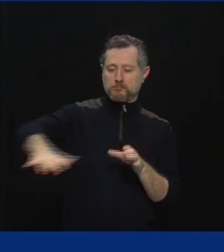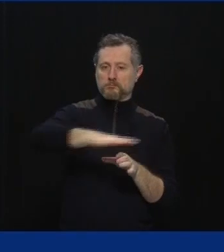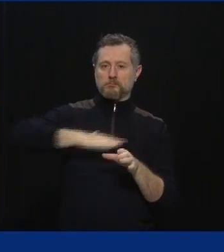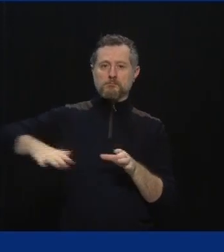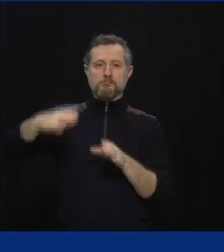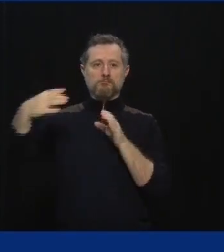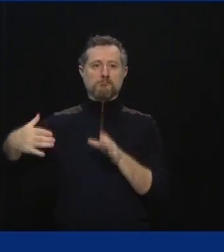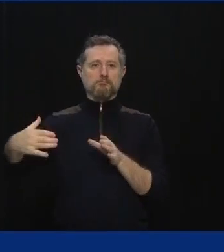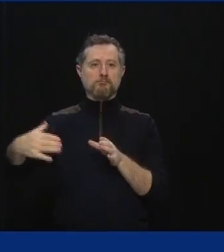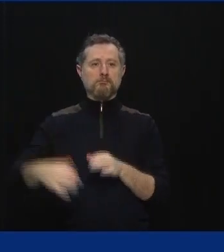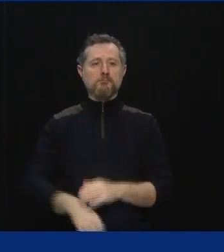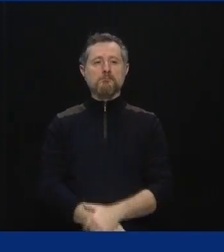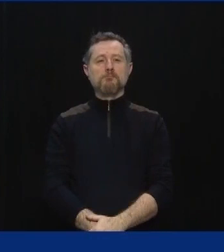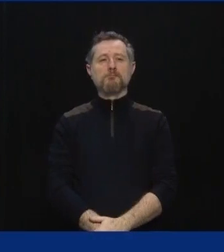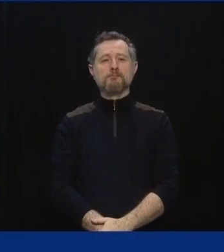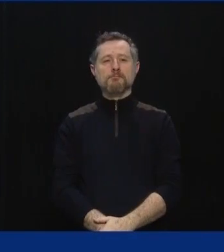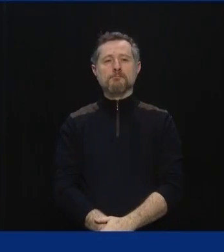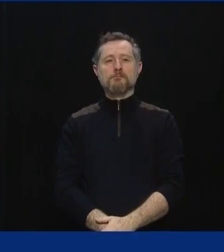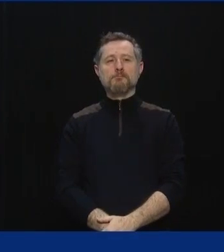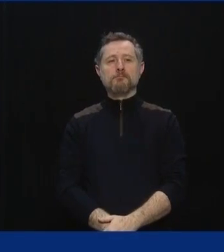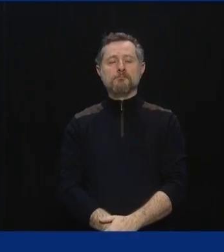250% larger Terminal 1.